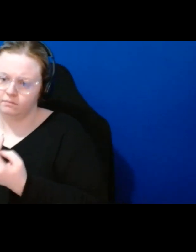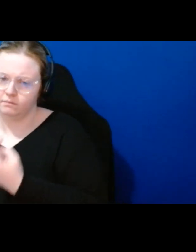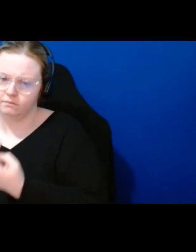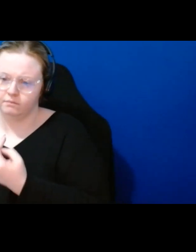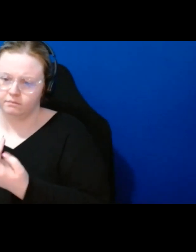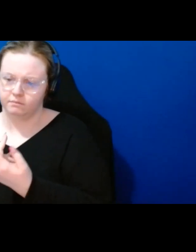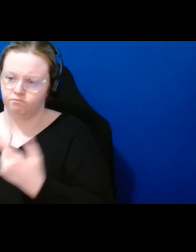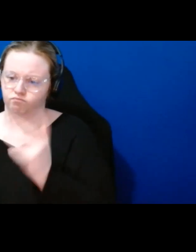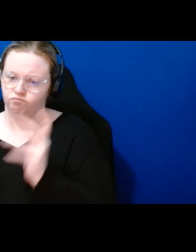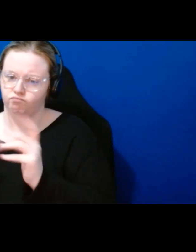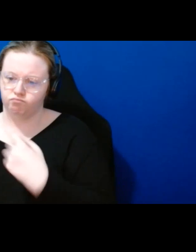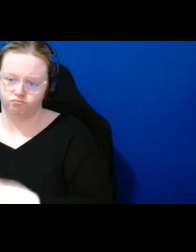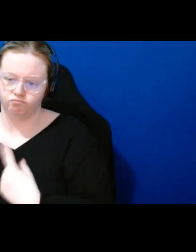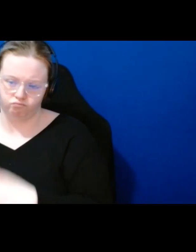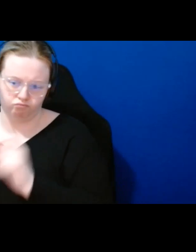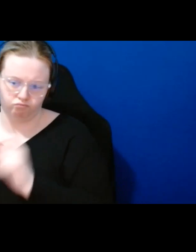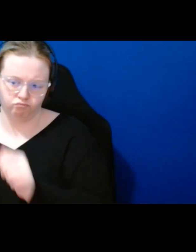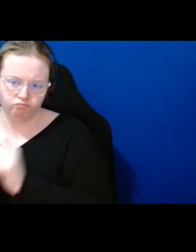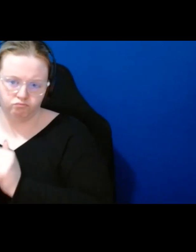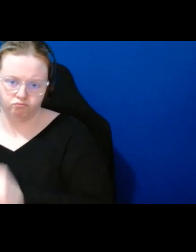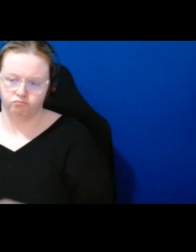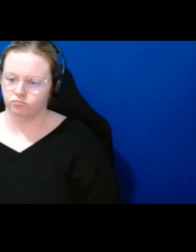separate conversation, perhaps.